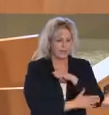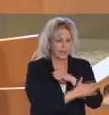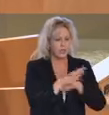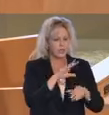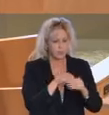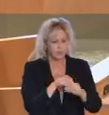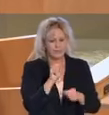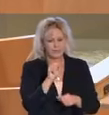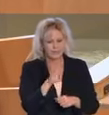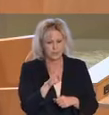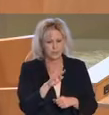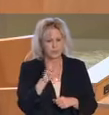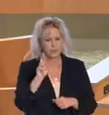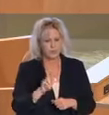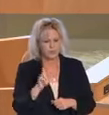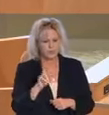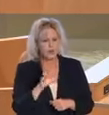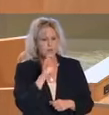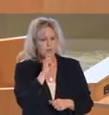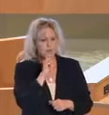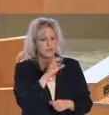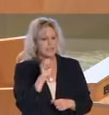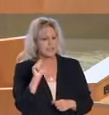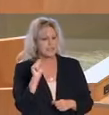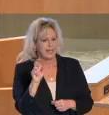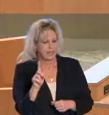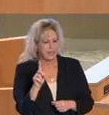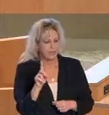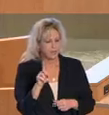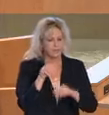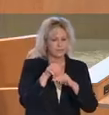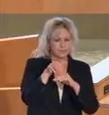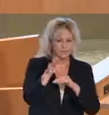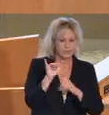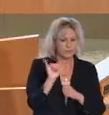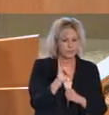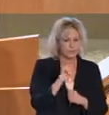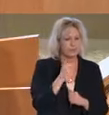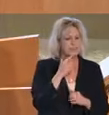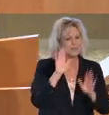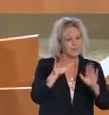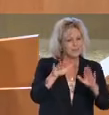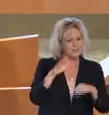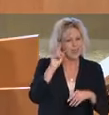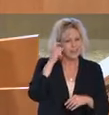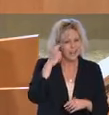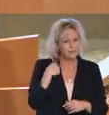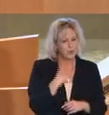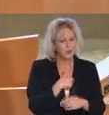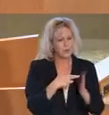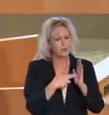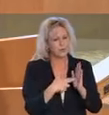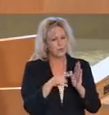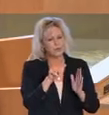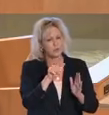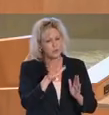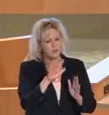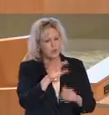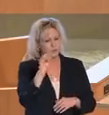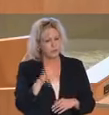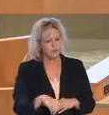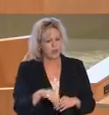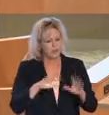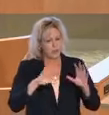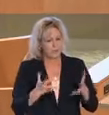Bernardino, Riverside, Orange County, and San Diego, to also say, hey, Governor, we represent 25% of the population in